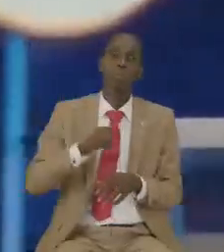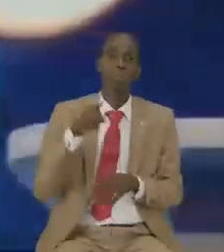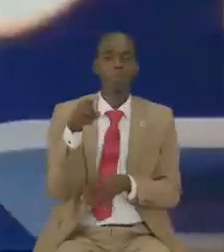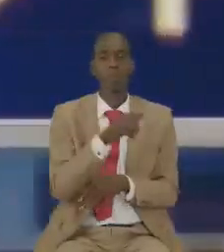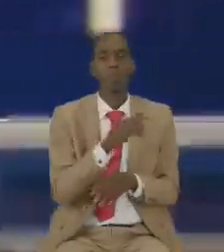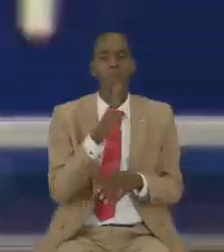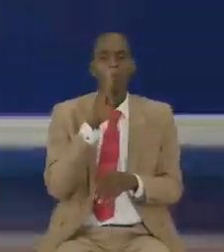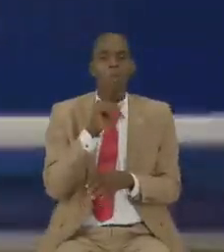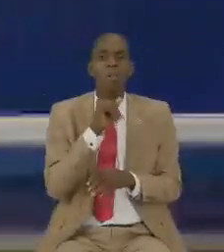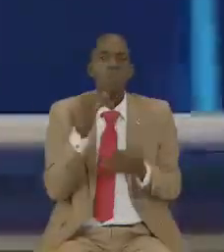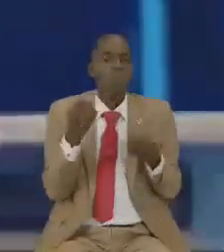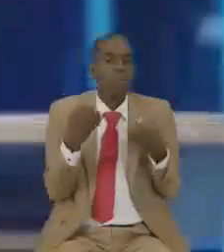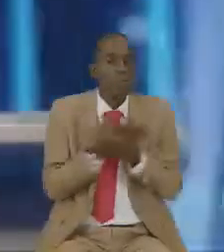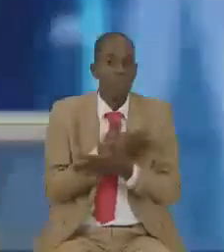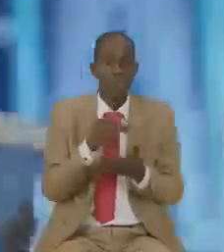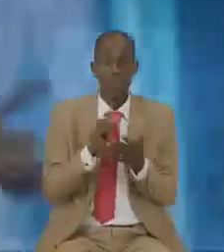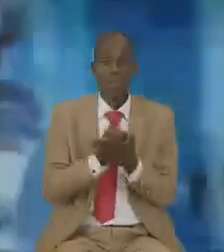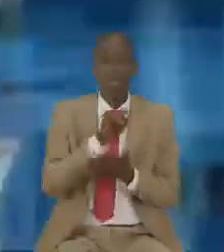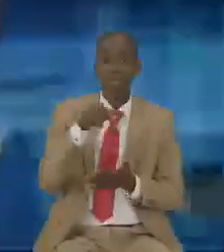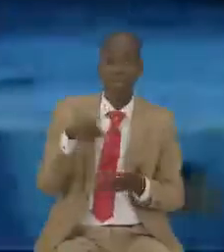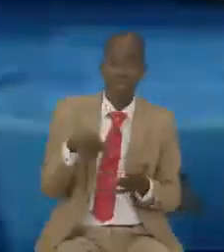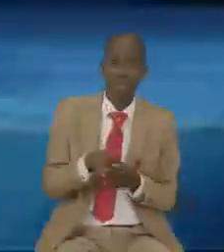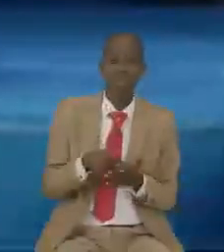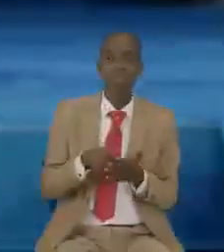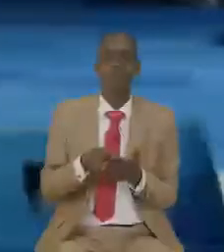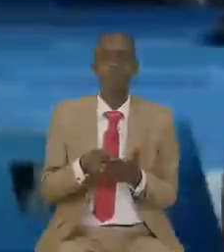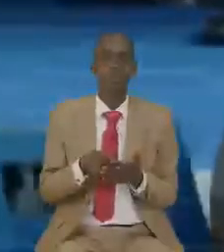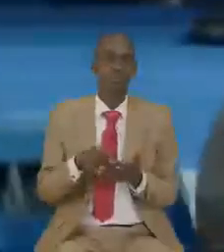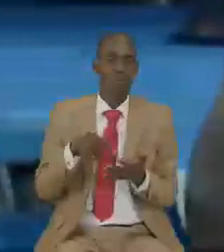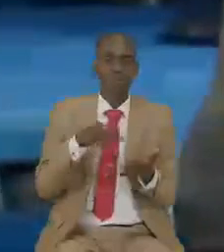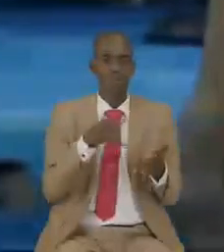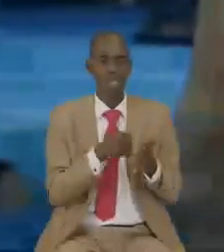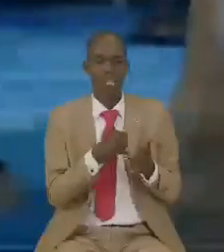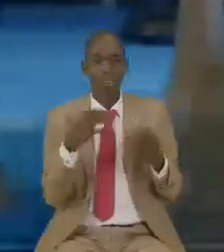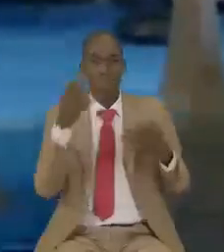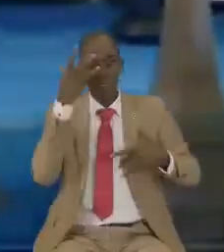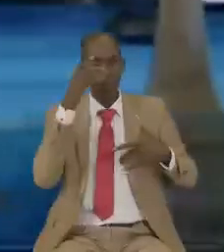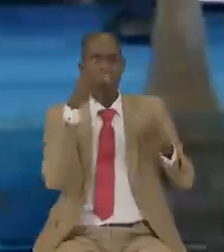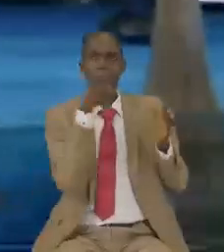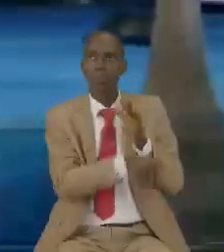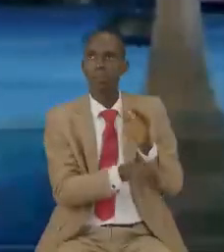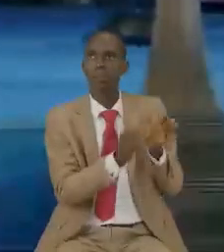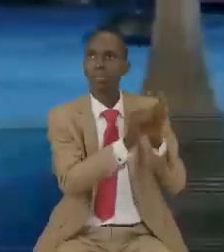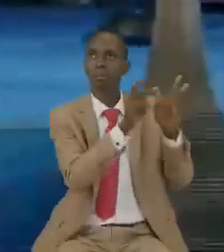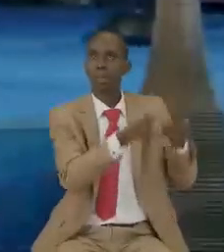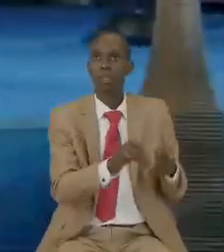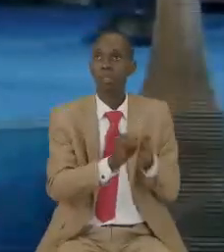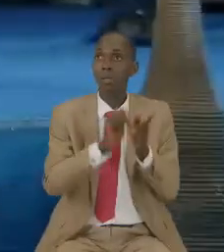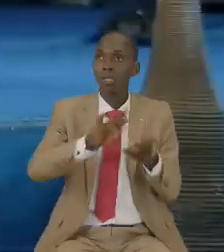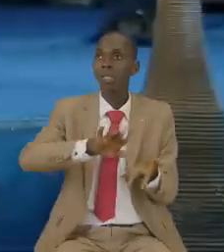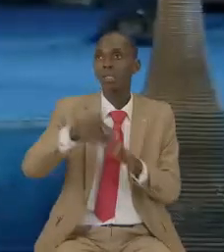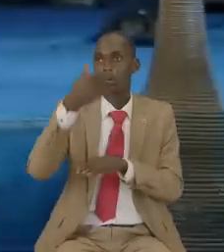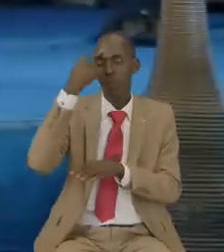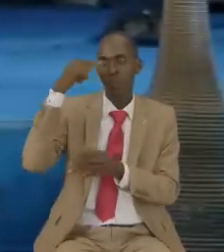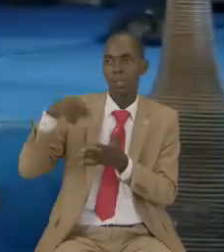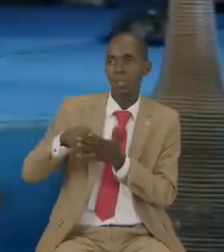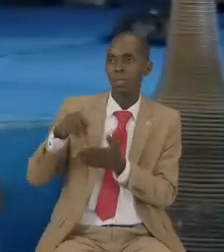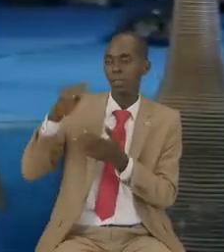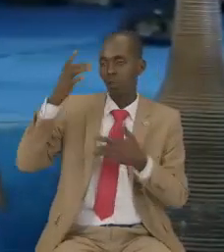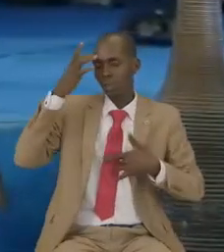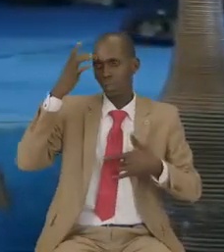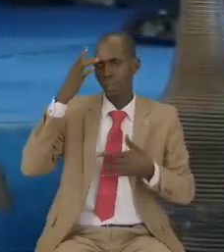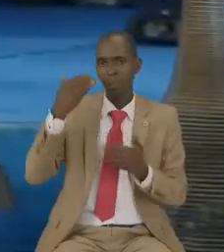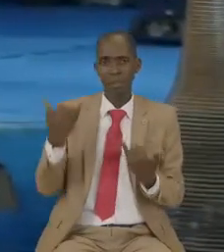not afraid that it kills so and so, it kills such and such. I'm the next one. What can I do